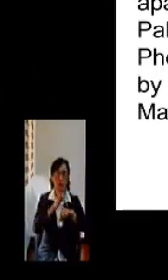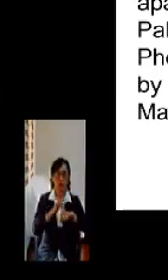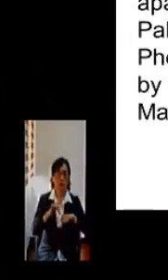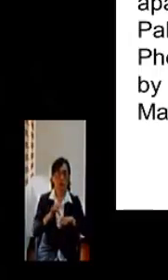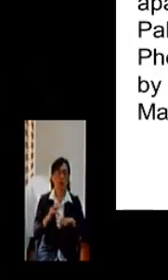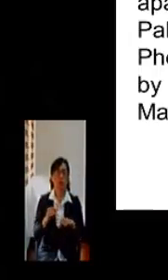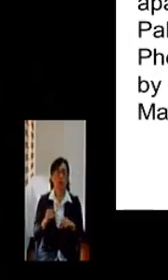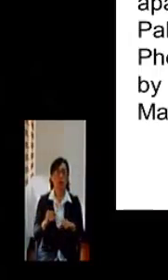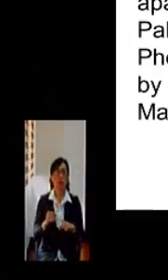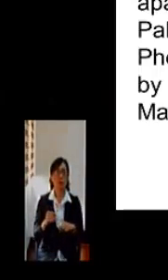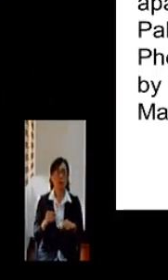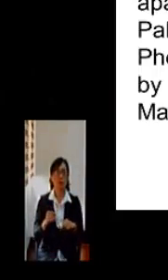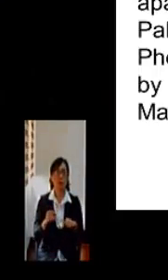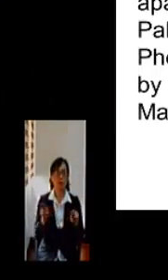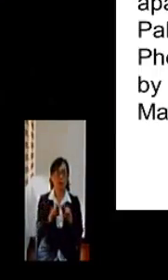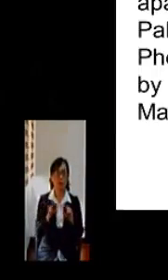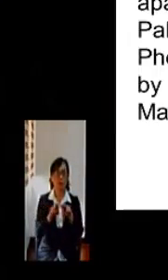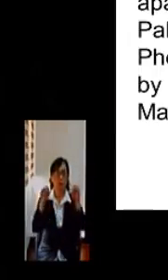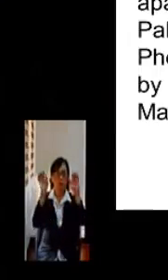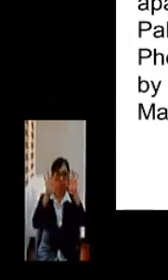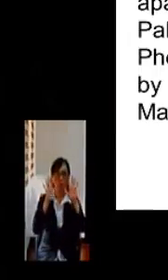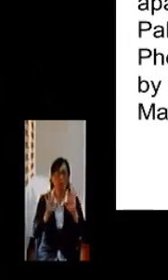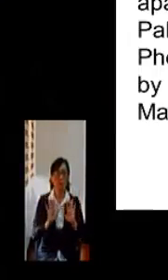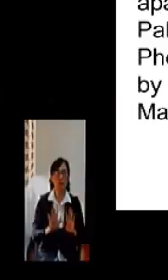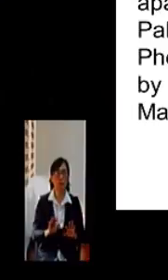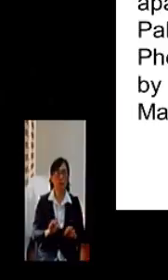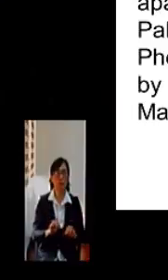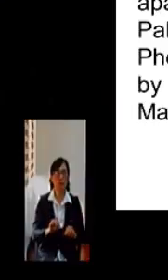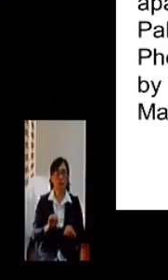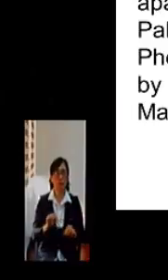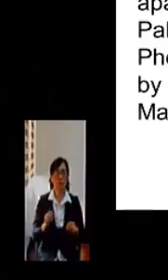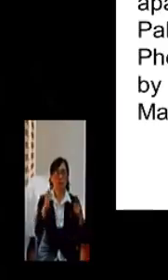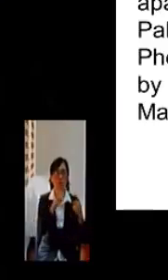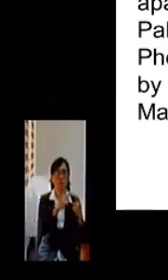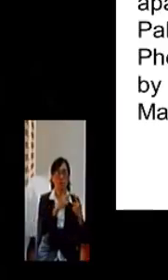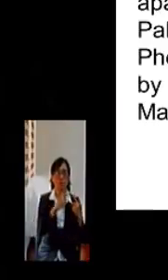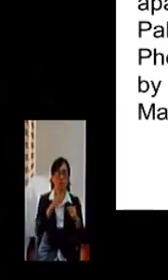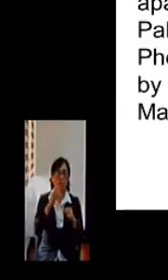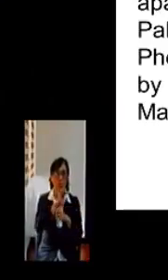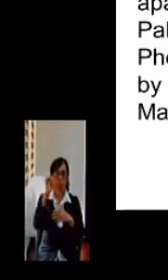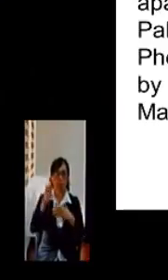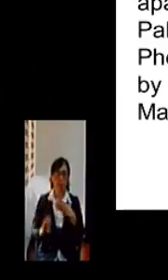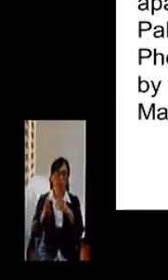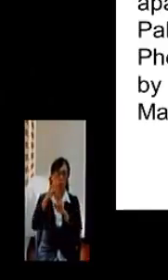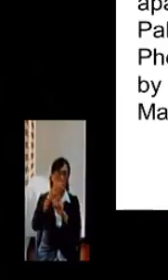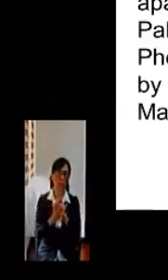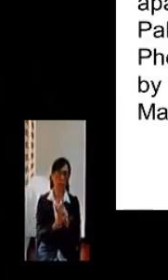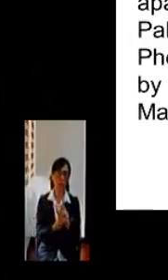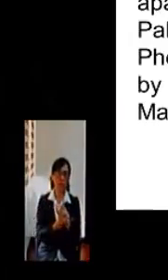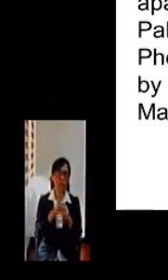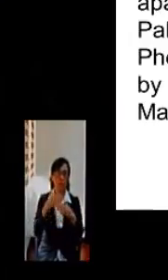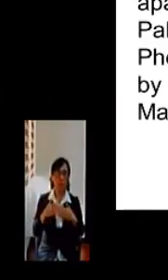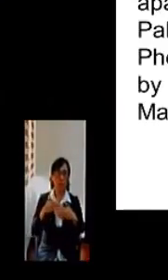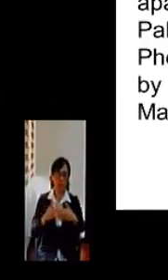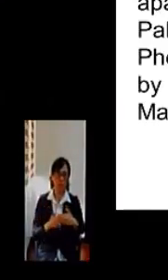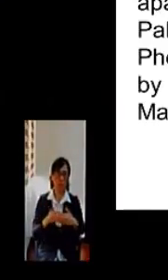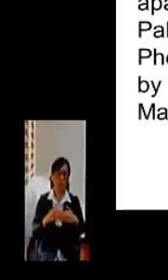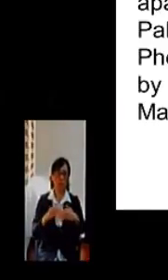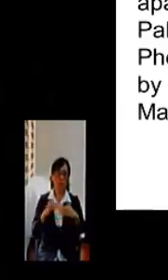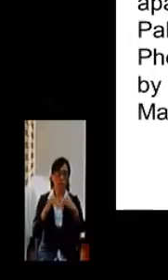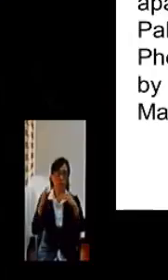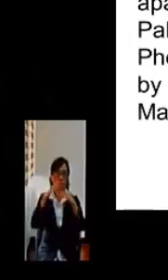Normally, rainy season, the onset of rainy season would be towards the end of May. And before that would be peak season